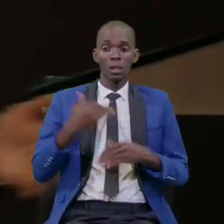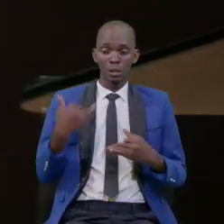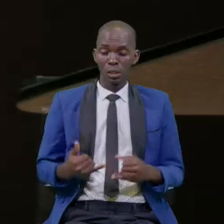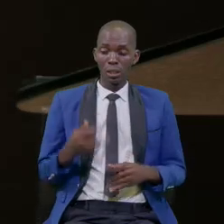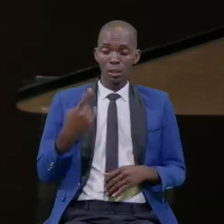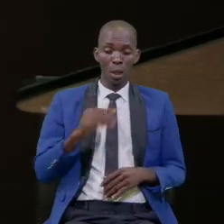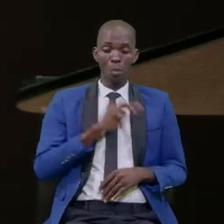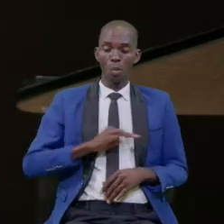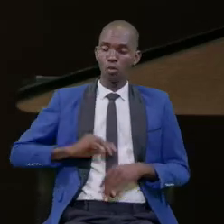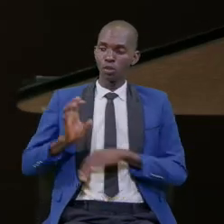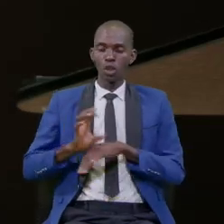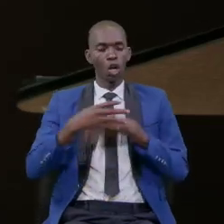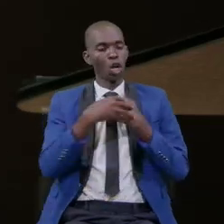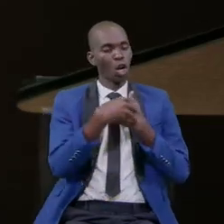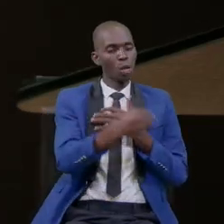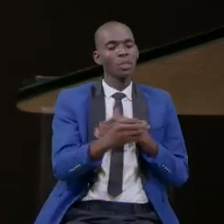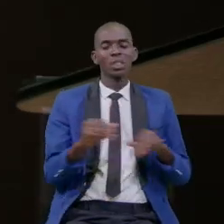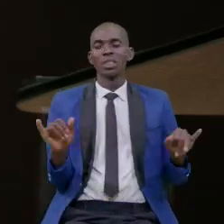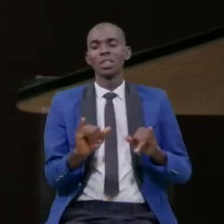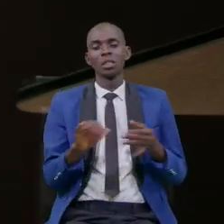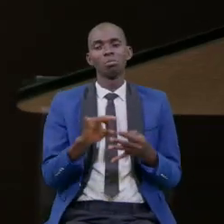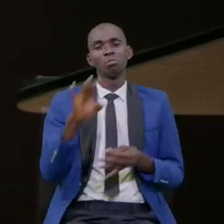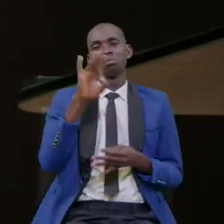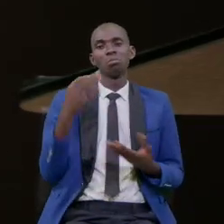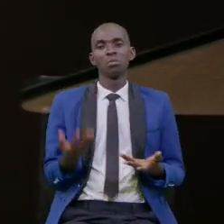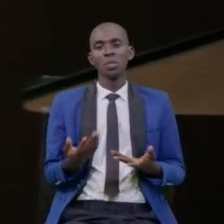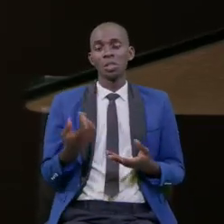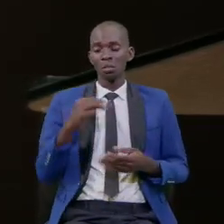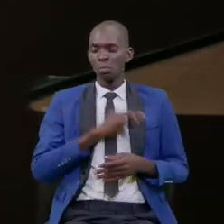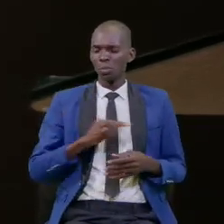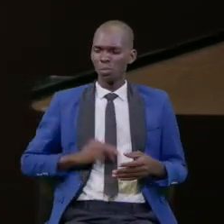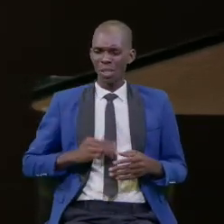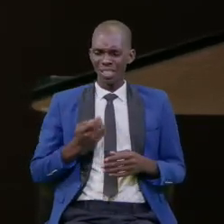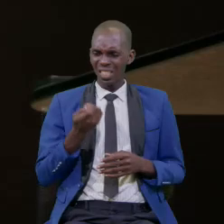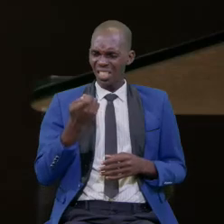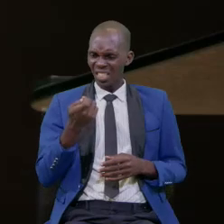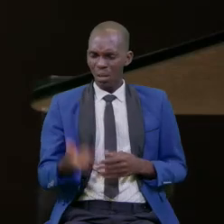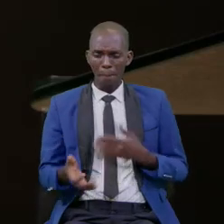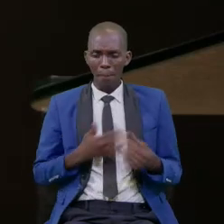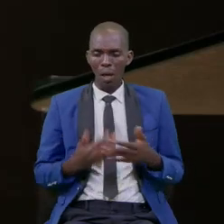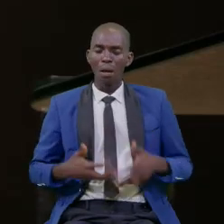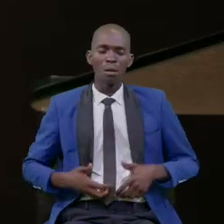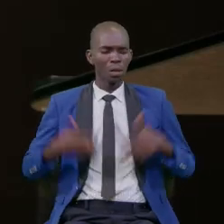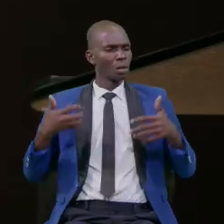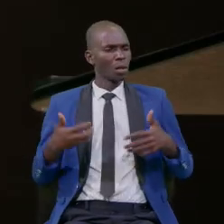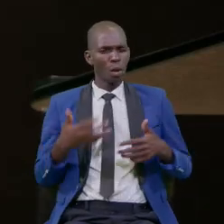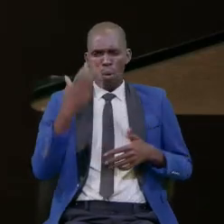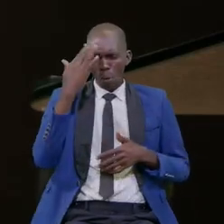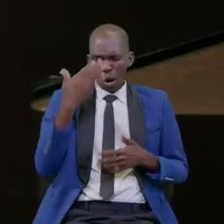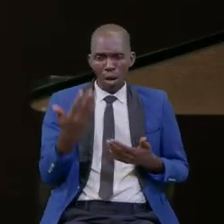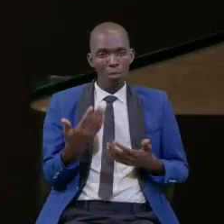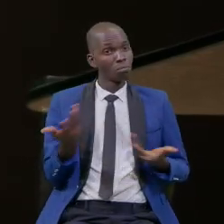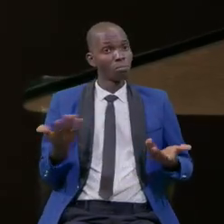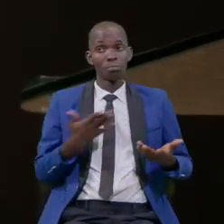members of the church. It just comes naturally to them. Our pastor does that, I do that